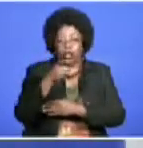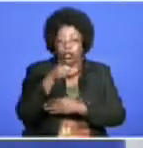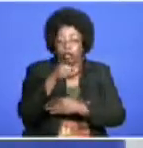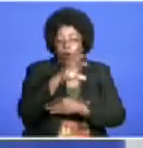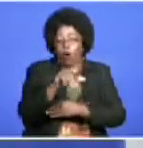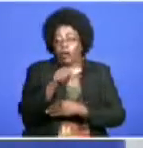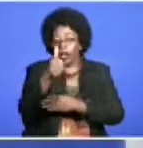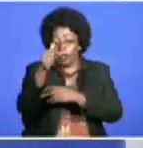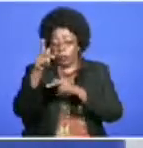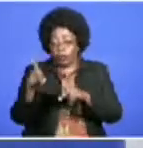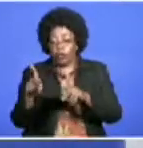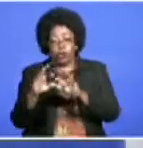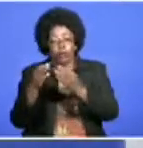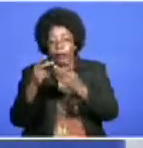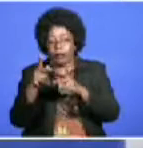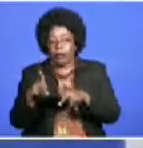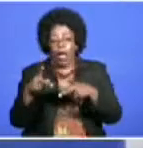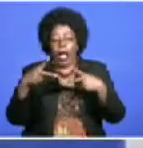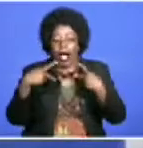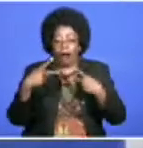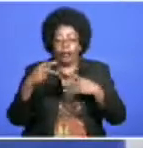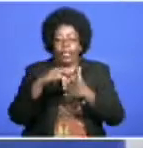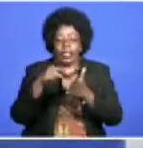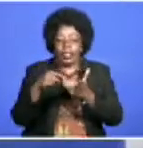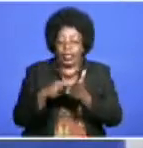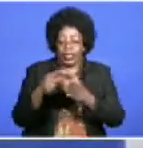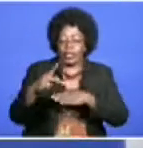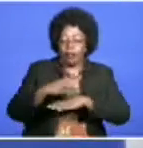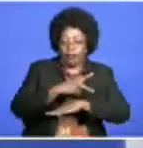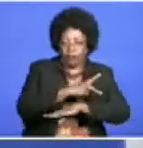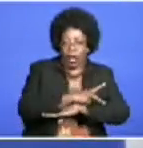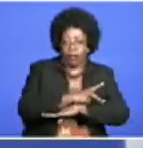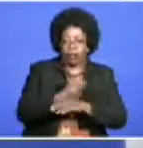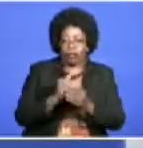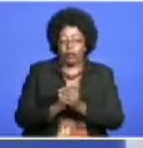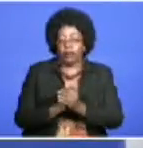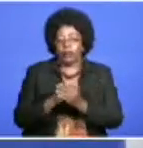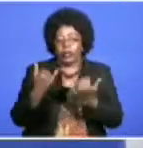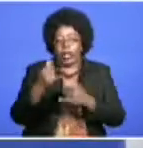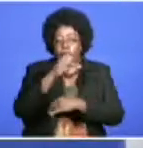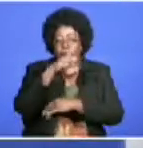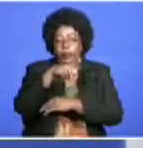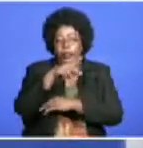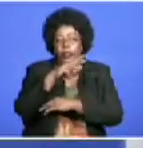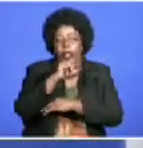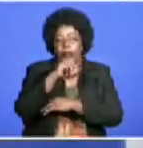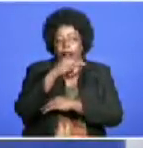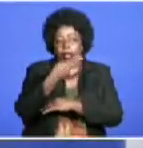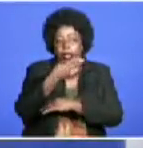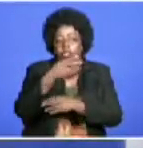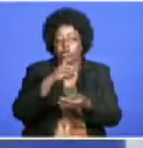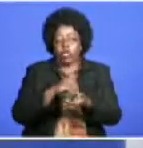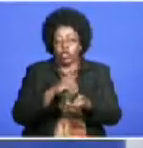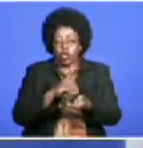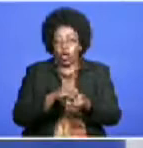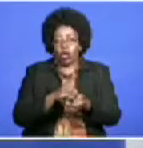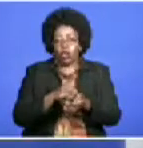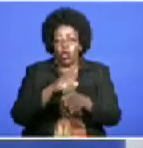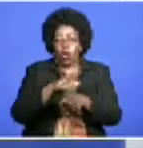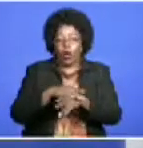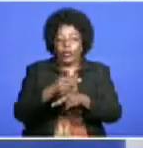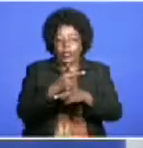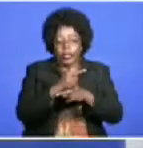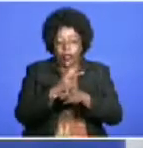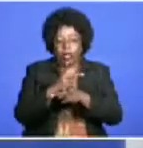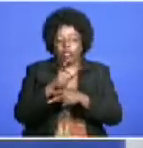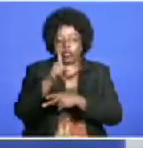with the coronavirus. Consultant physician for infectious diseases at Princess Margaret Hospital, Dr. Nakia Forbes, on precautions people